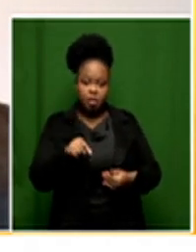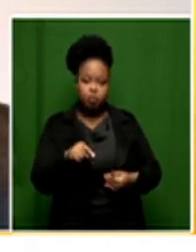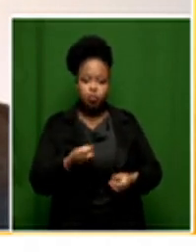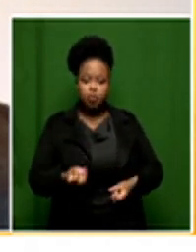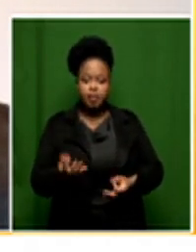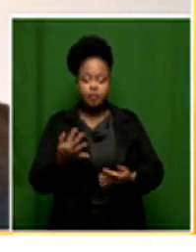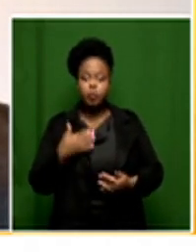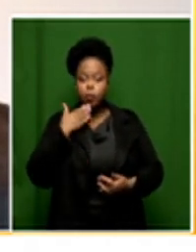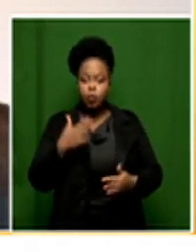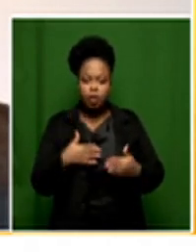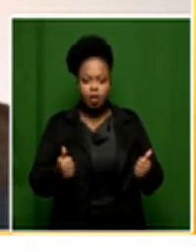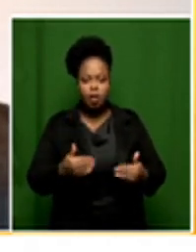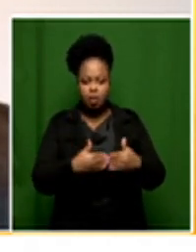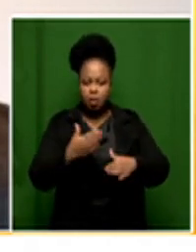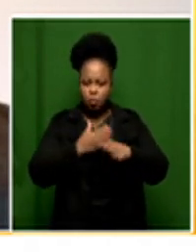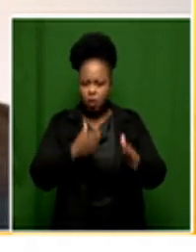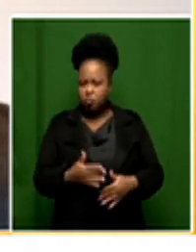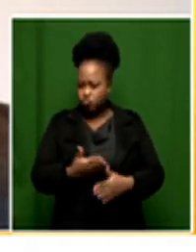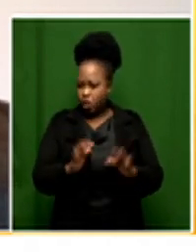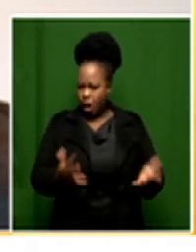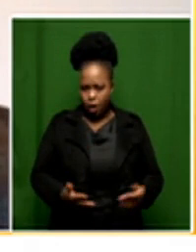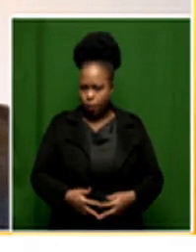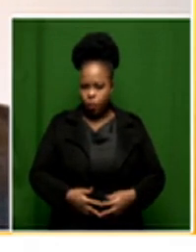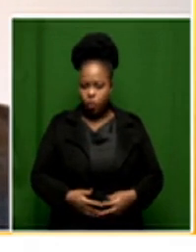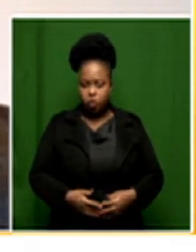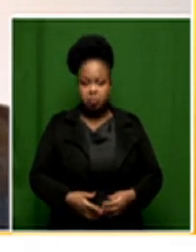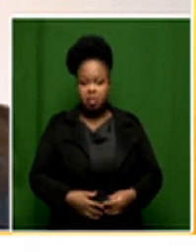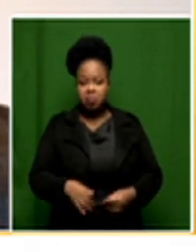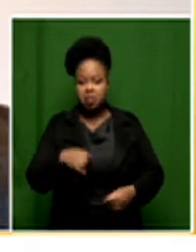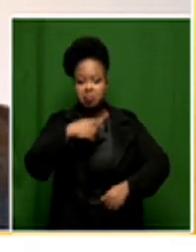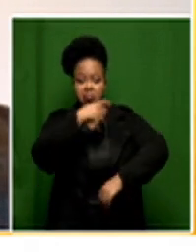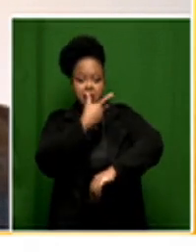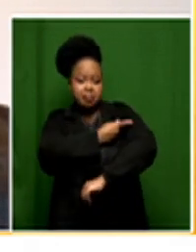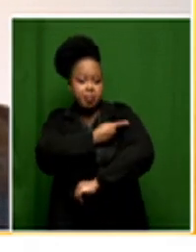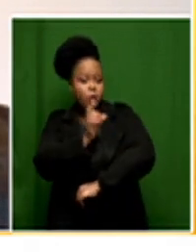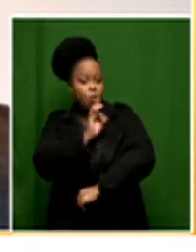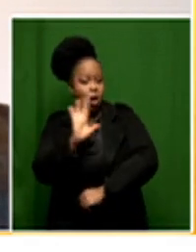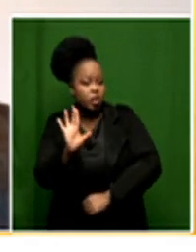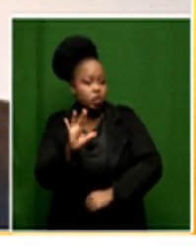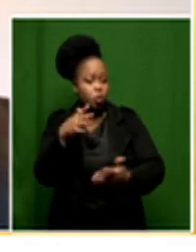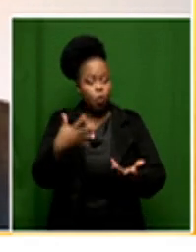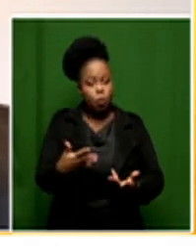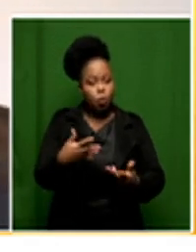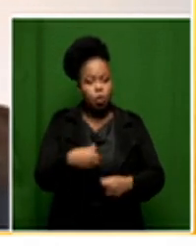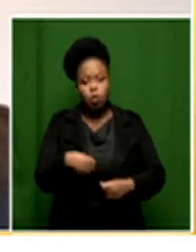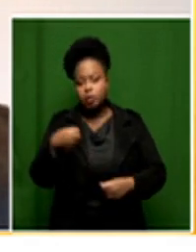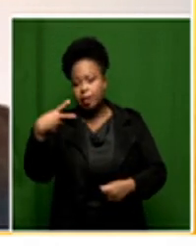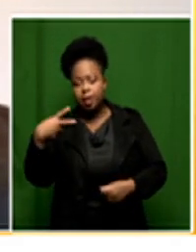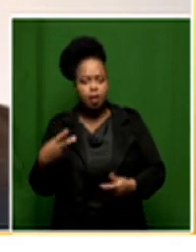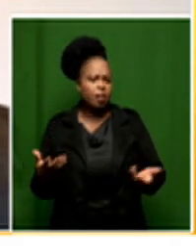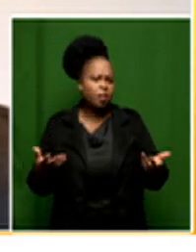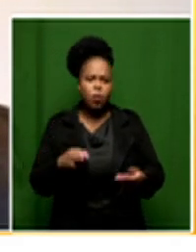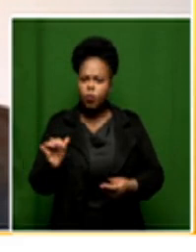administered to healthcare workers. But how's that going to work? Is that going to be in one dose, or will it be more than one